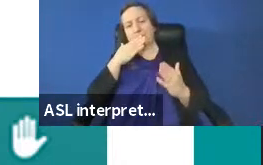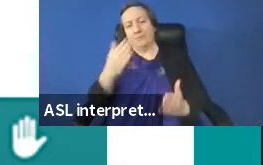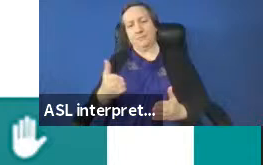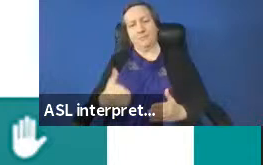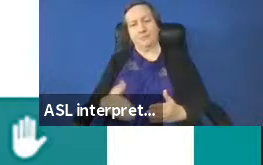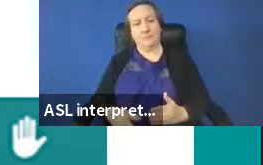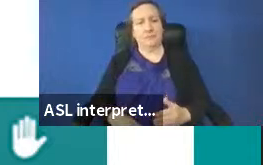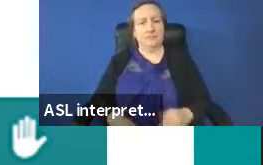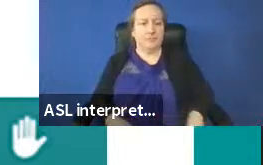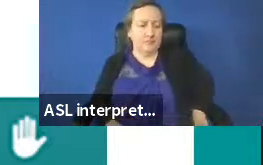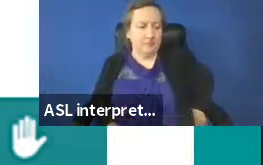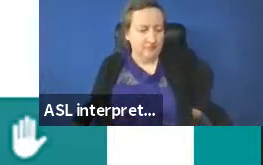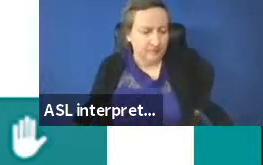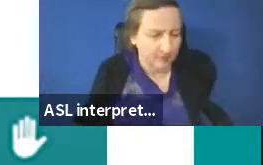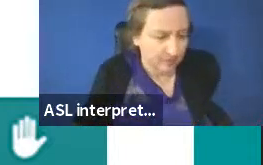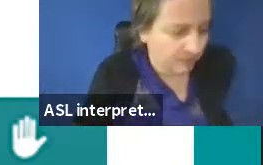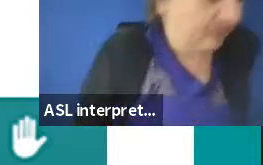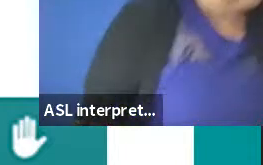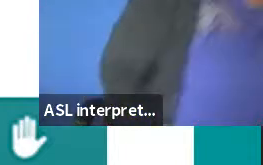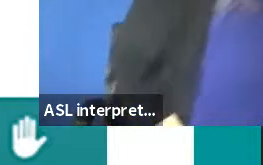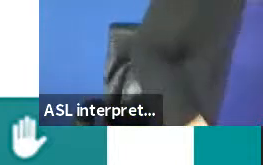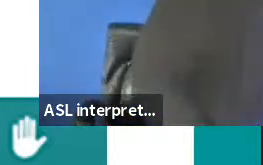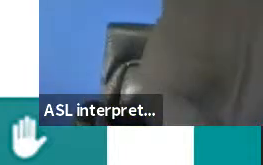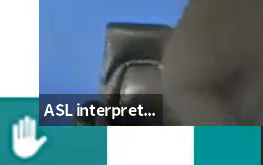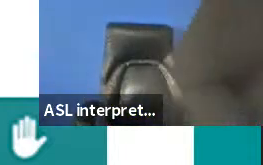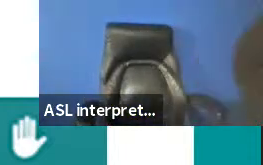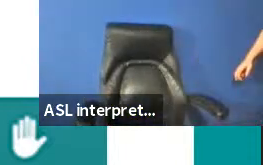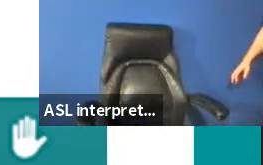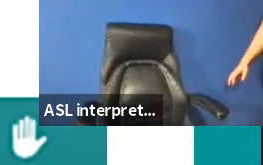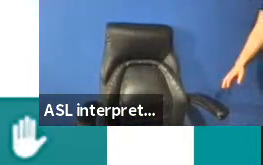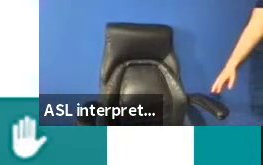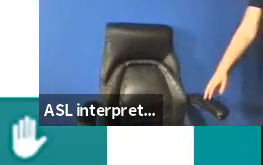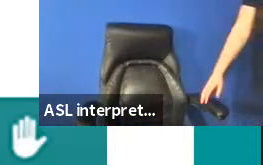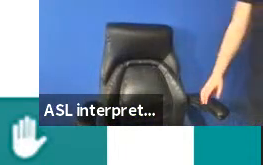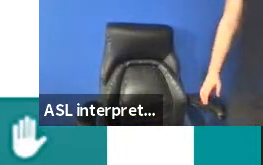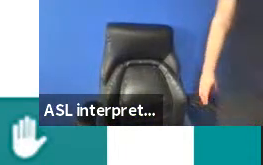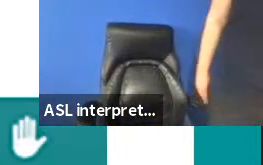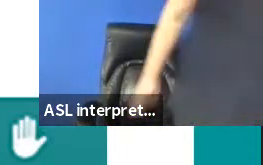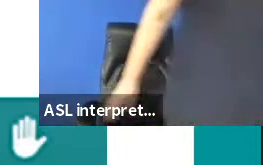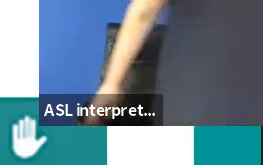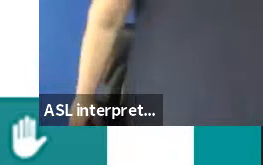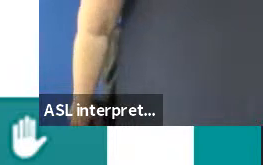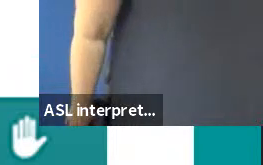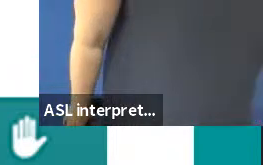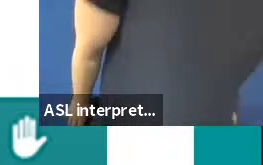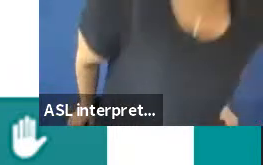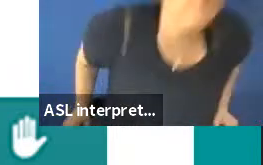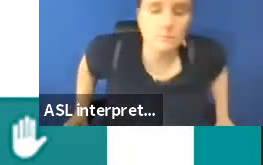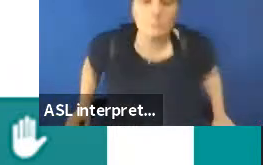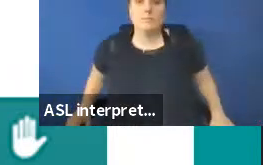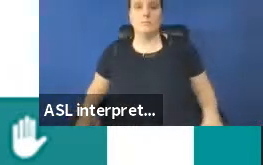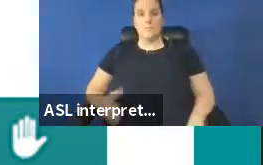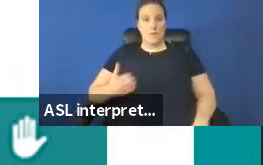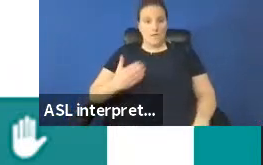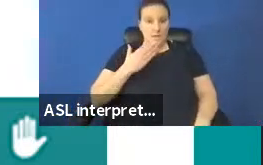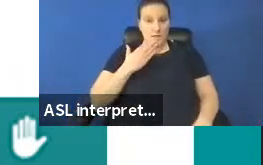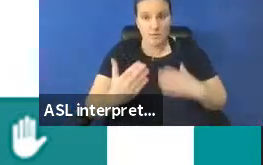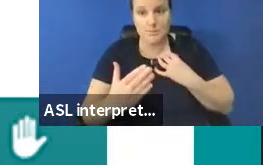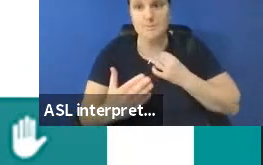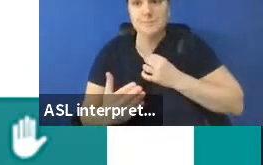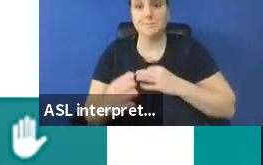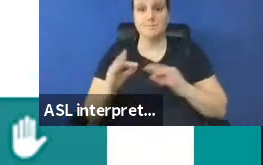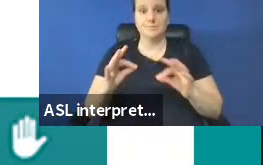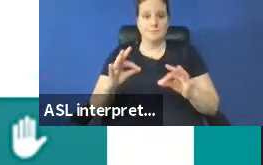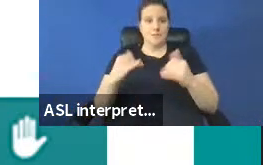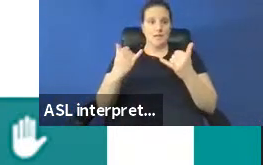Thank you. All right, so